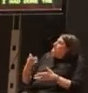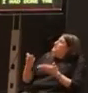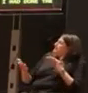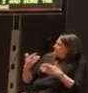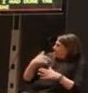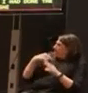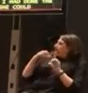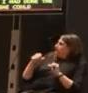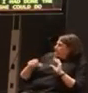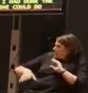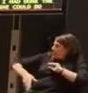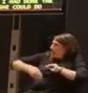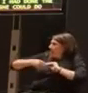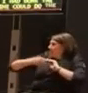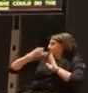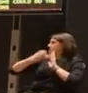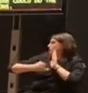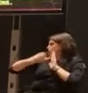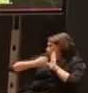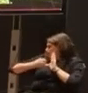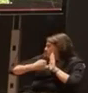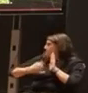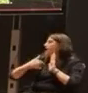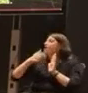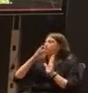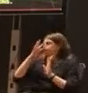the illustrations.